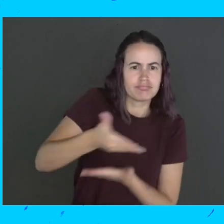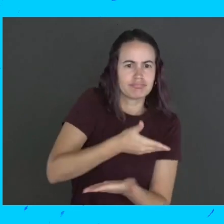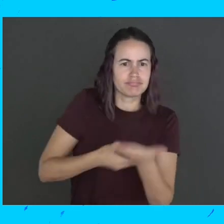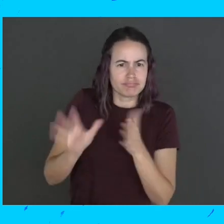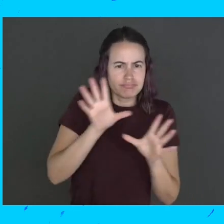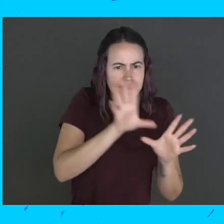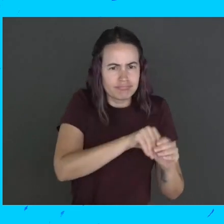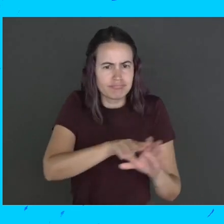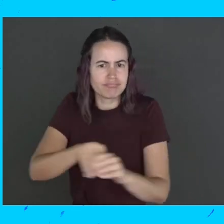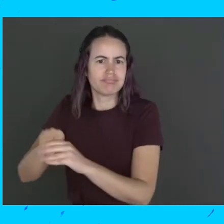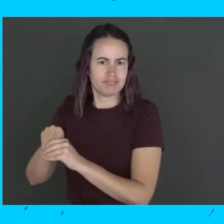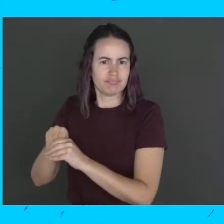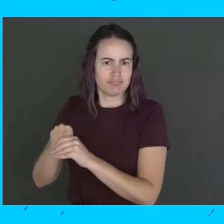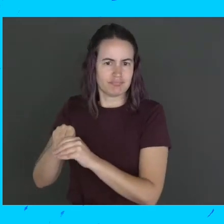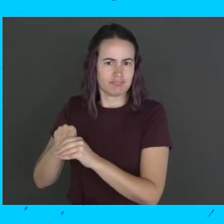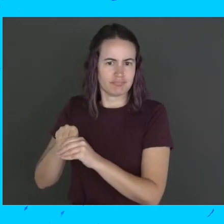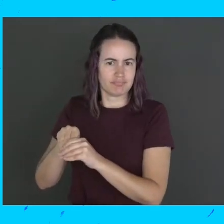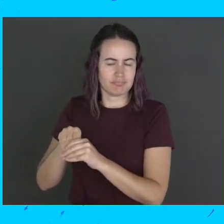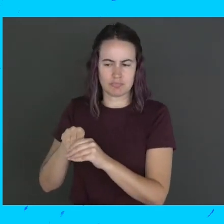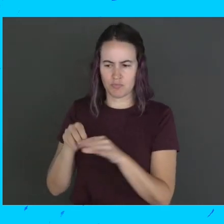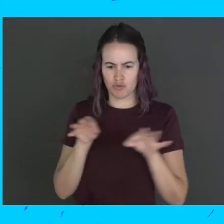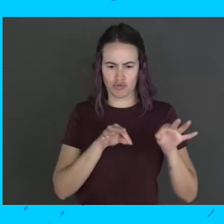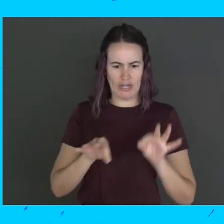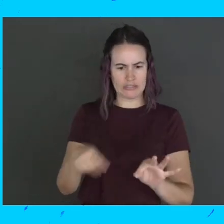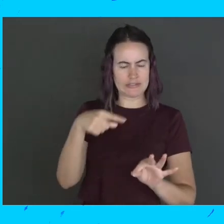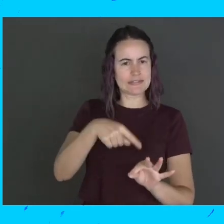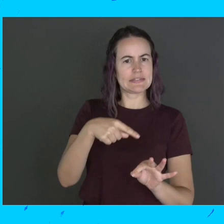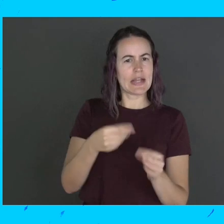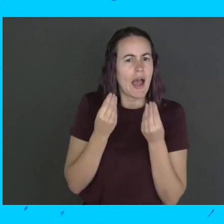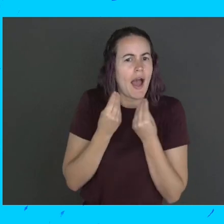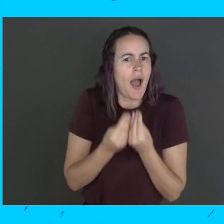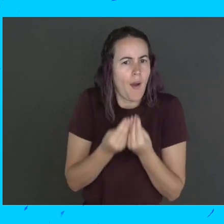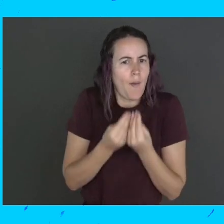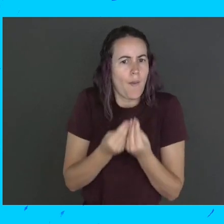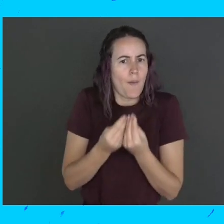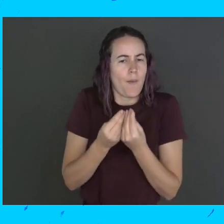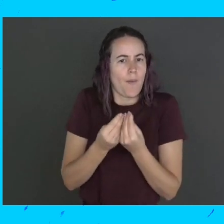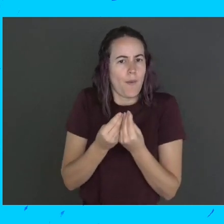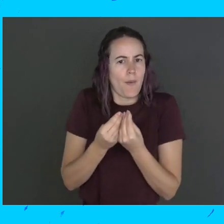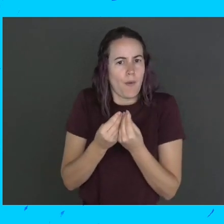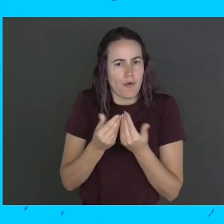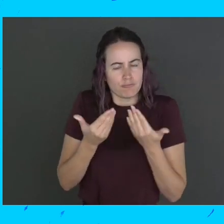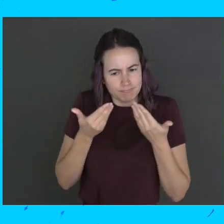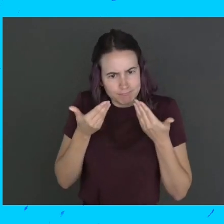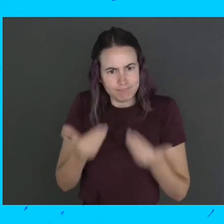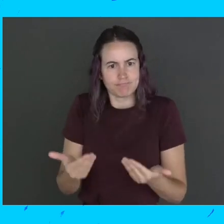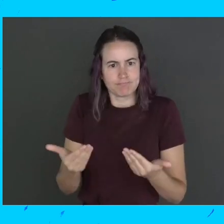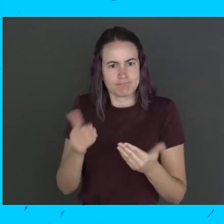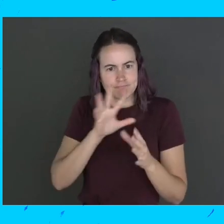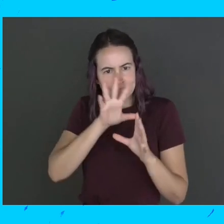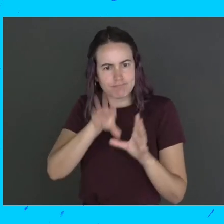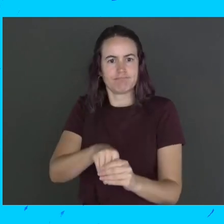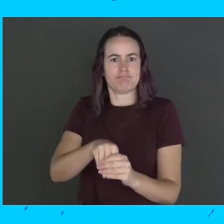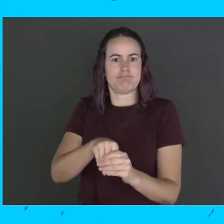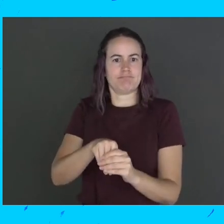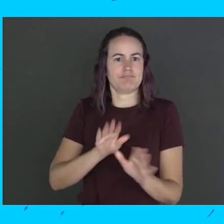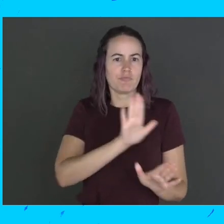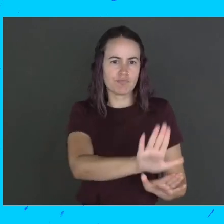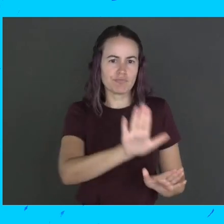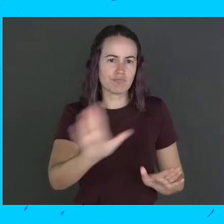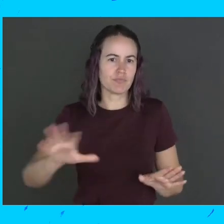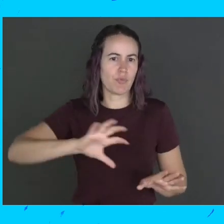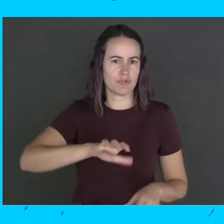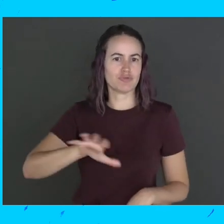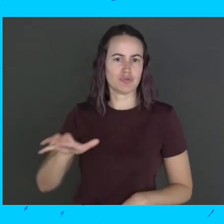stakeholders on how the strategy can be effectively implemented at the country level. Third, we want to